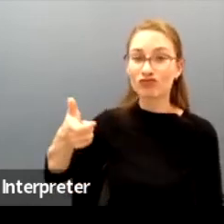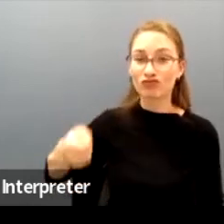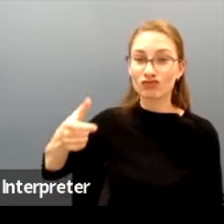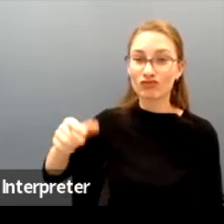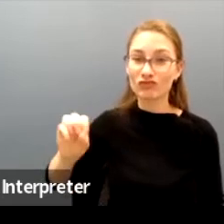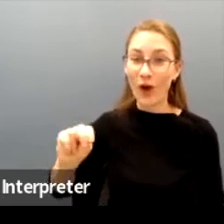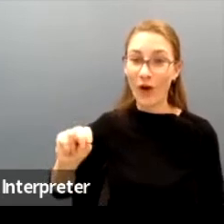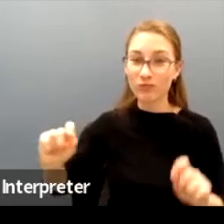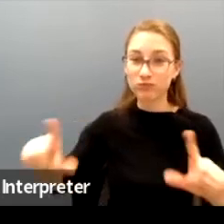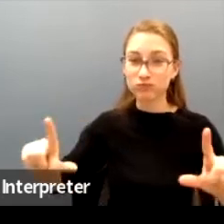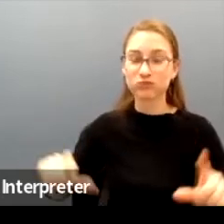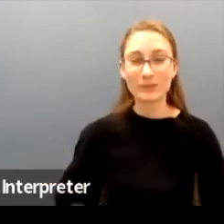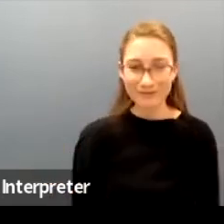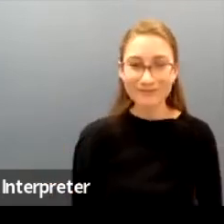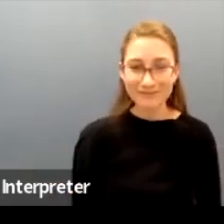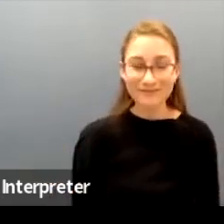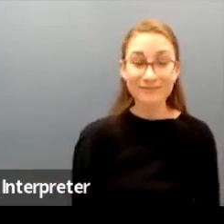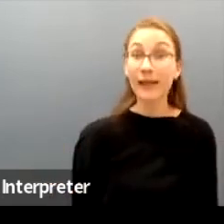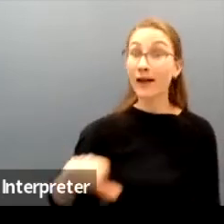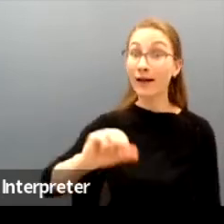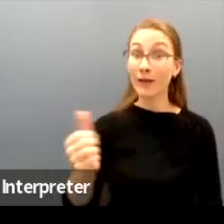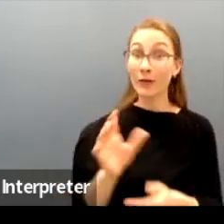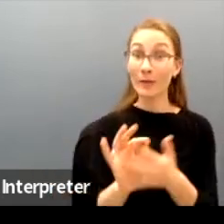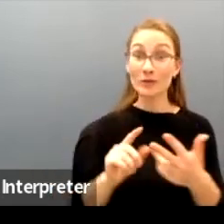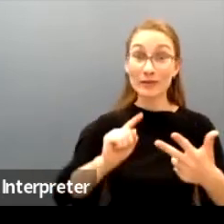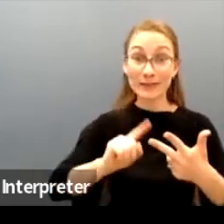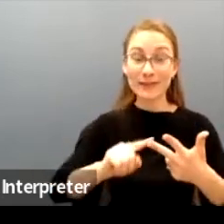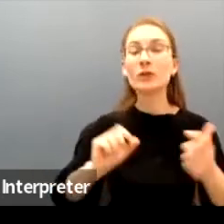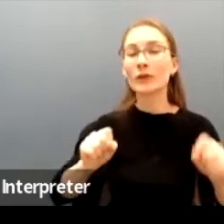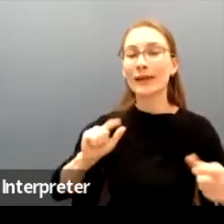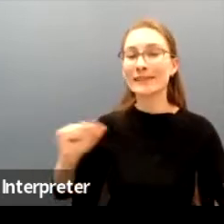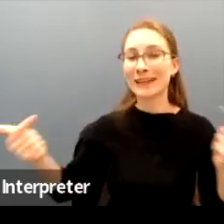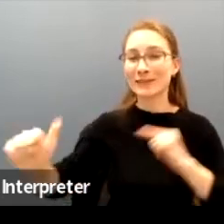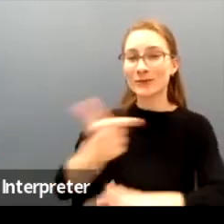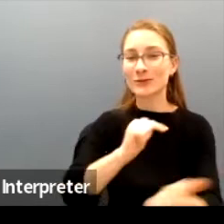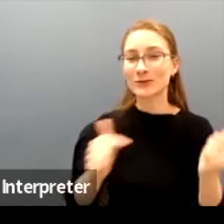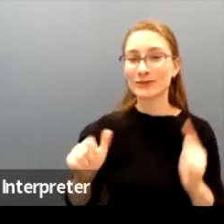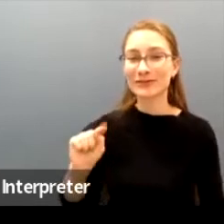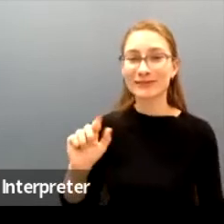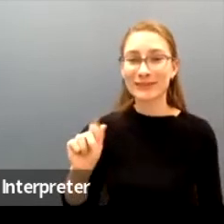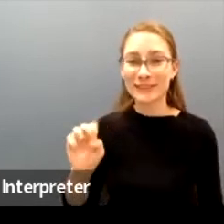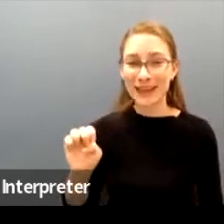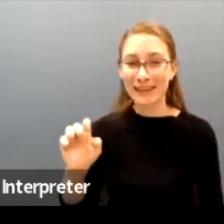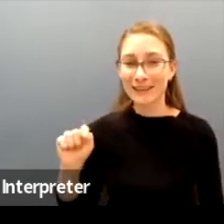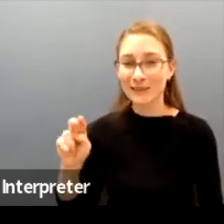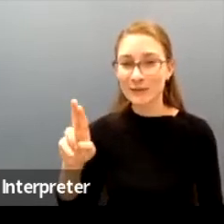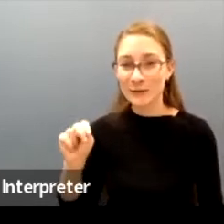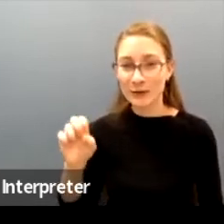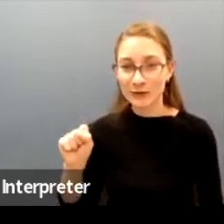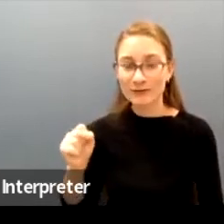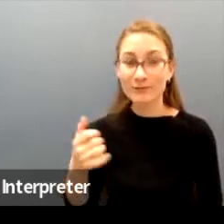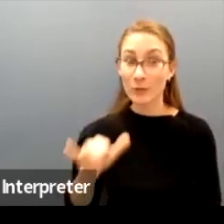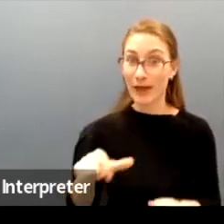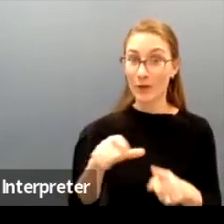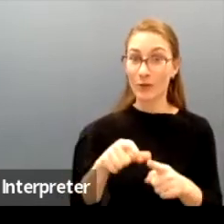Another way to use turn too is you can take turns. Like, it's your turn, it's my turn. So turn is really just one of those words that you